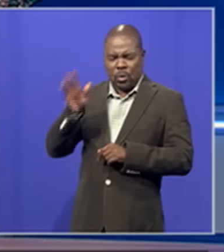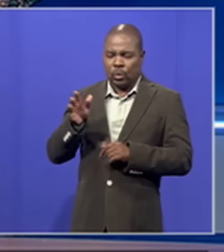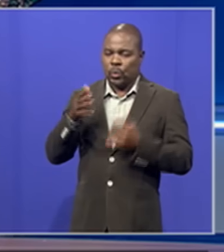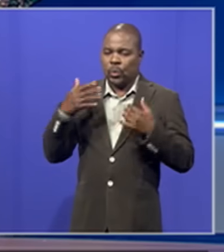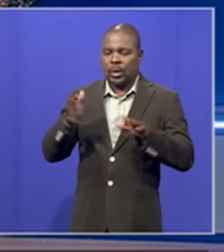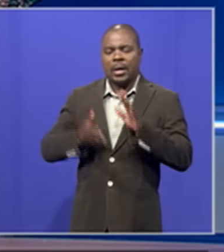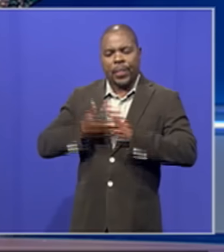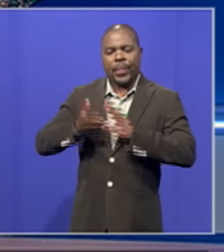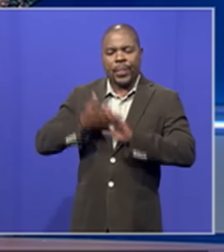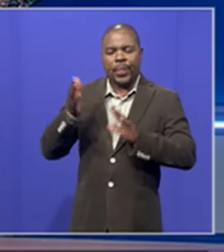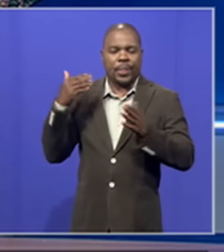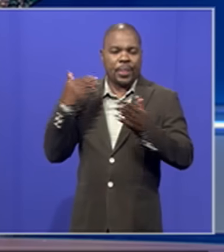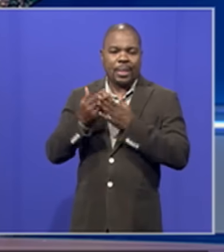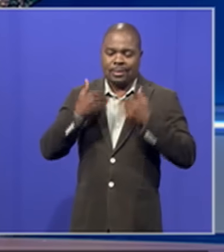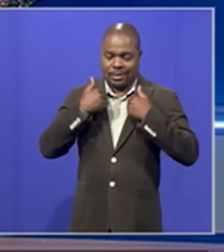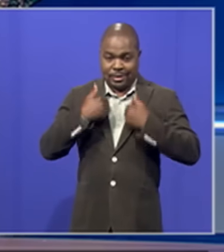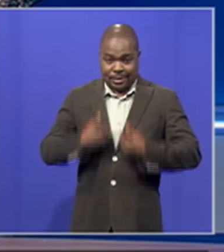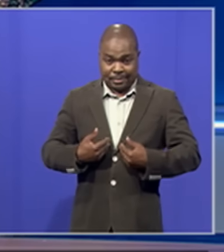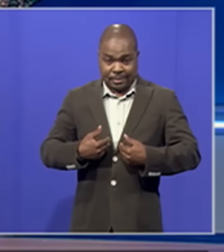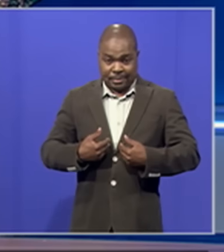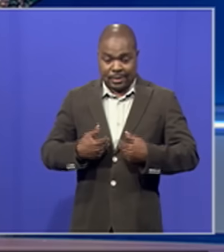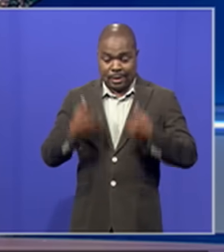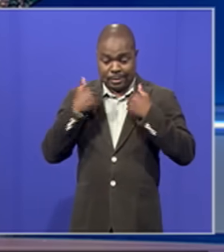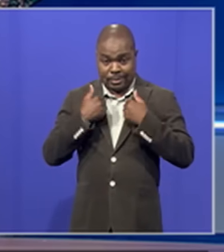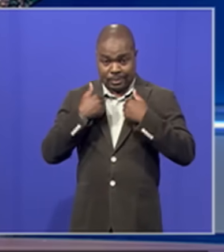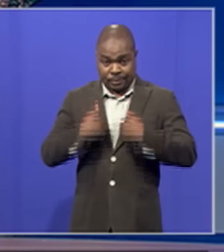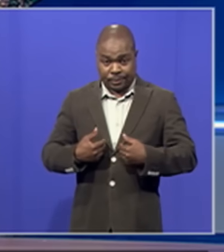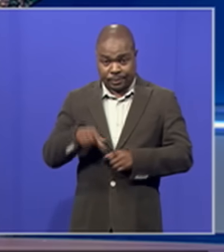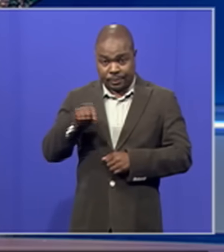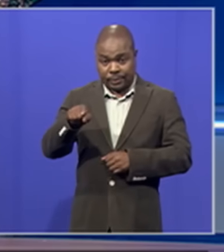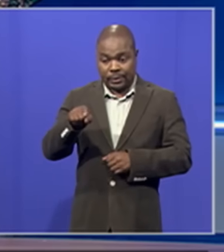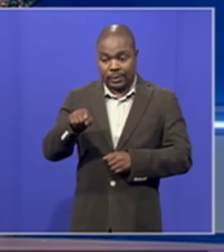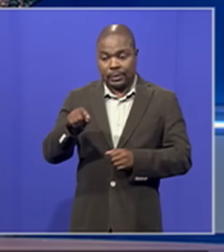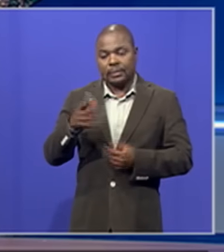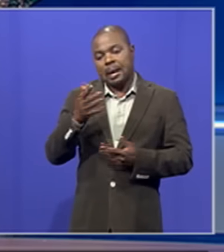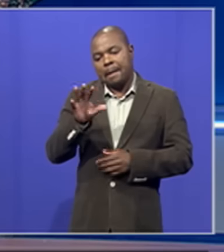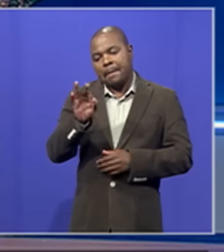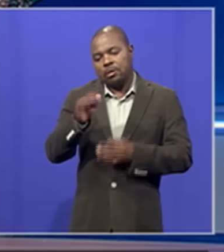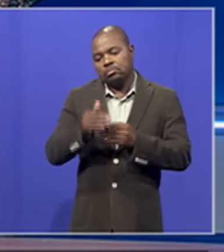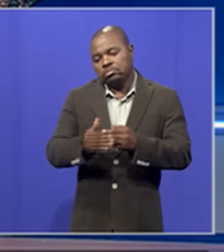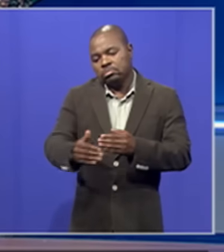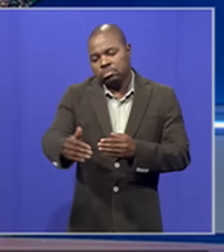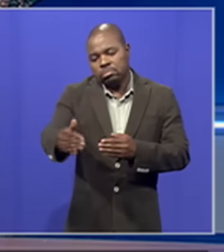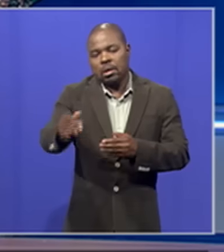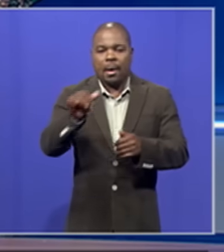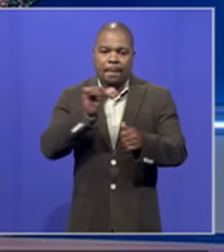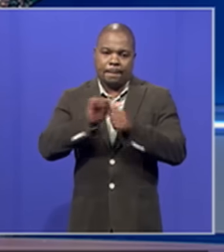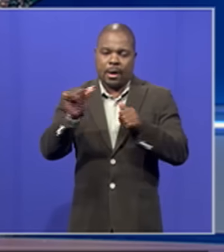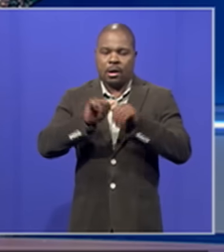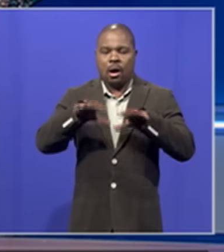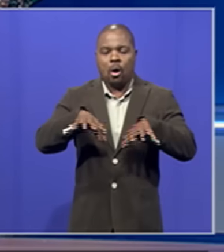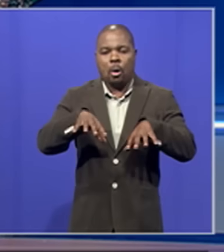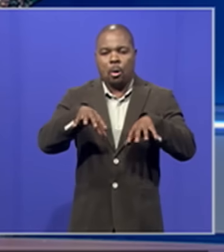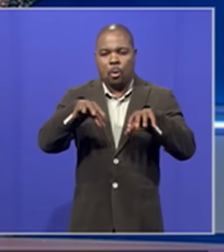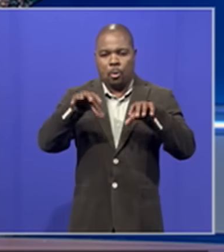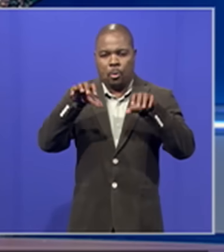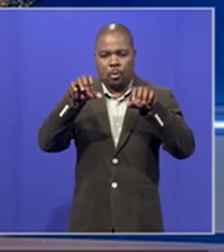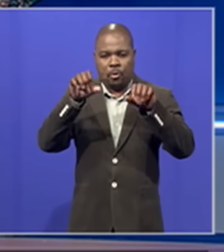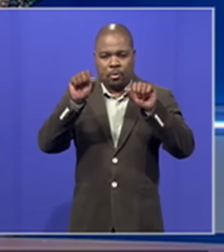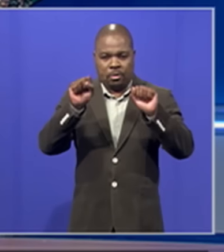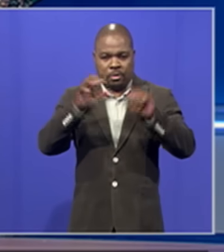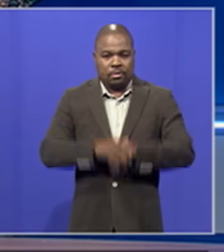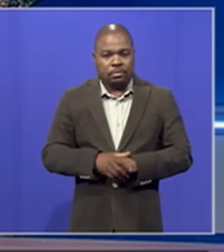fitlha Sontaga e thoma bona Sontaga sebeke e thoma ke mo le pula e tlo thoma go khutša. So ani